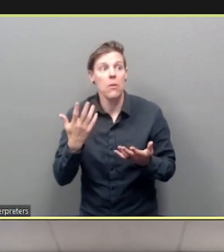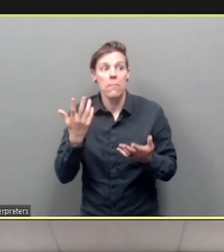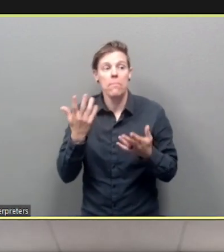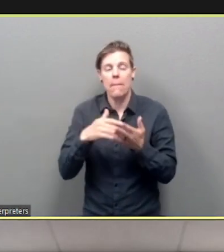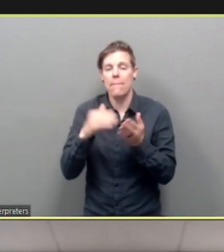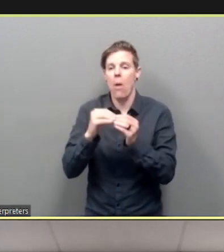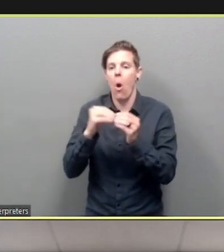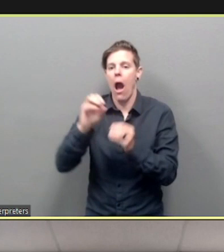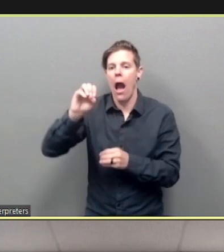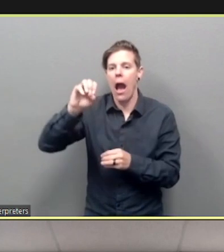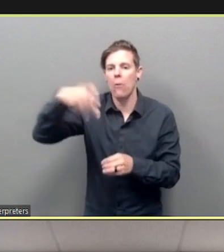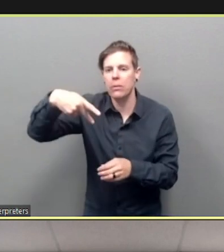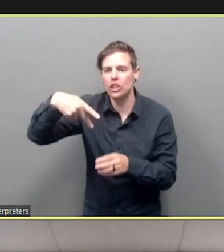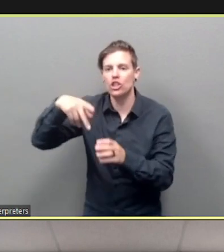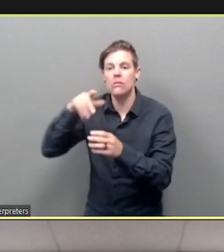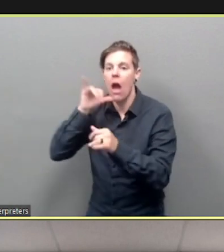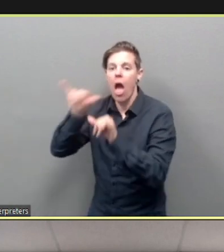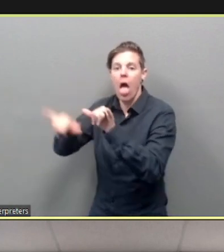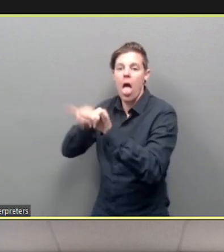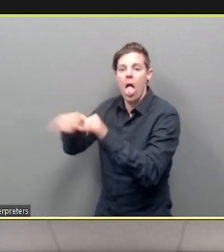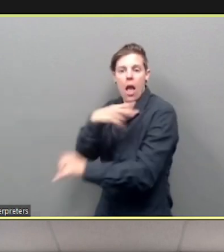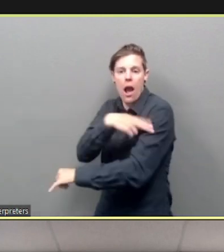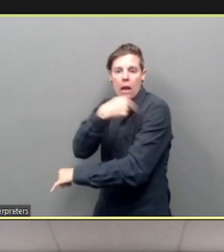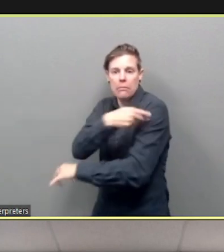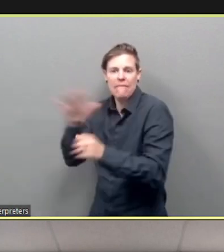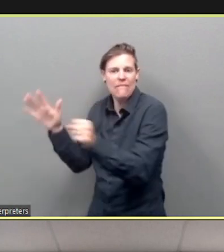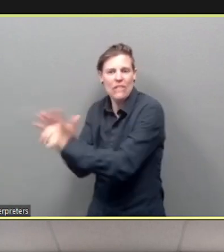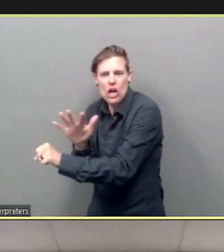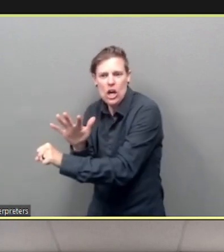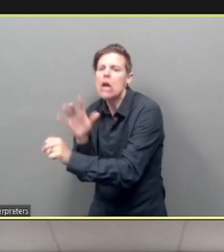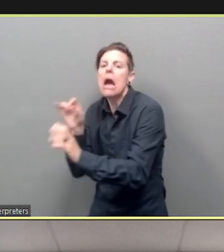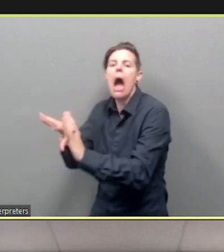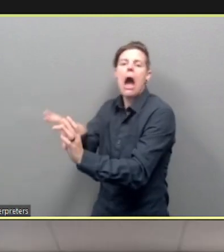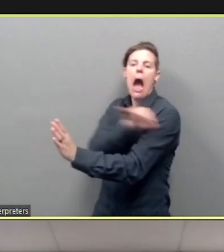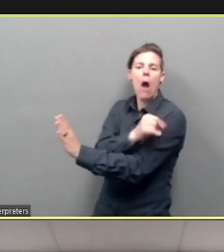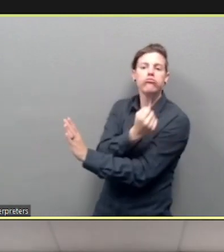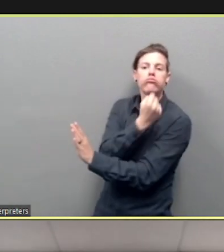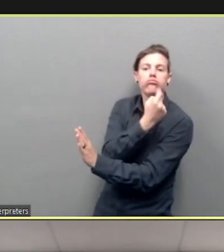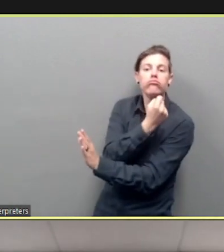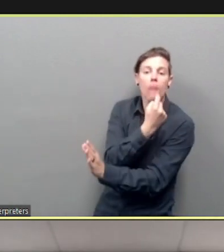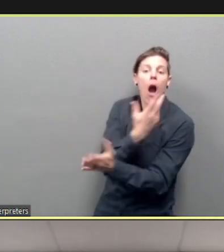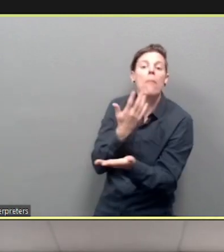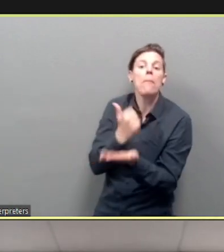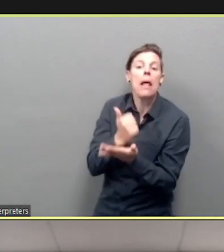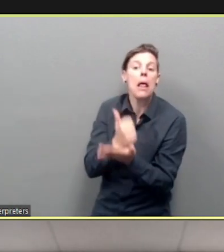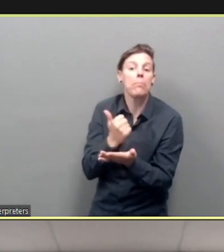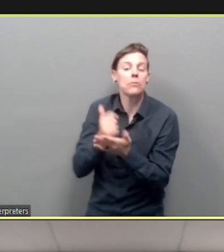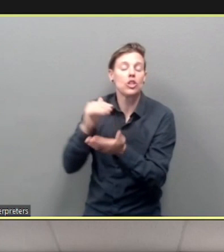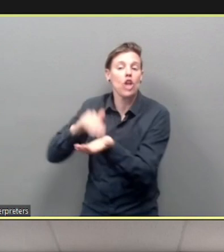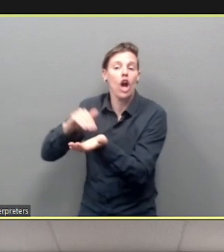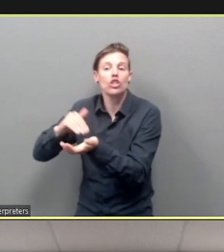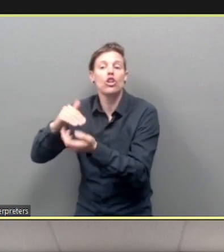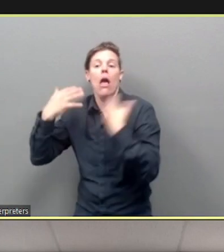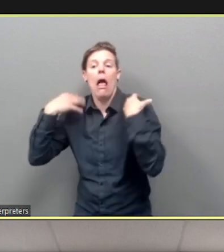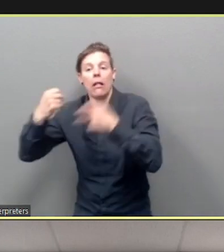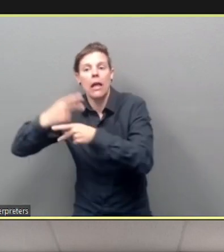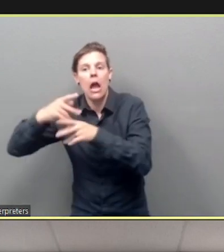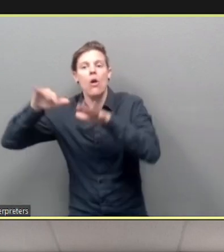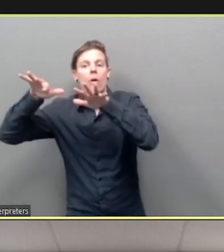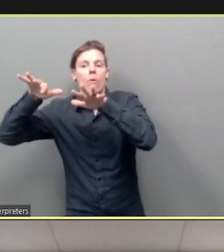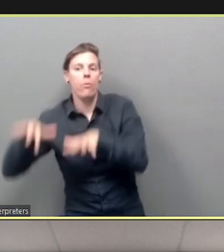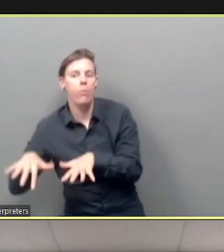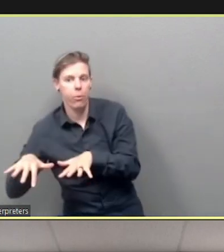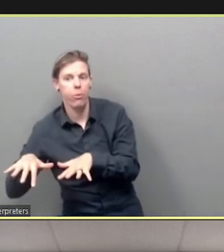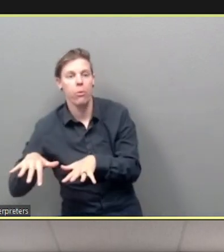physician, I'm particularly excited about this. I think, to be really honest with you, all I ever talk about is this, we have to learn to live with